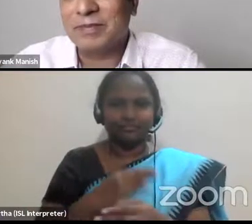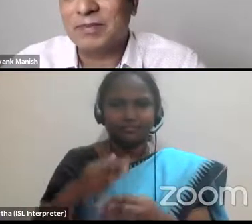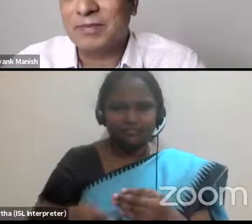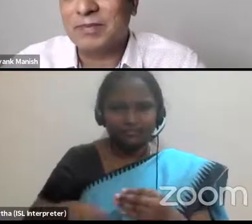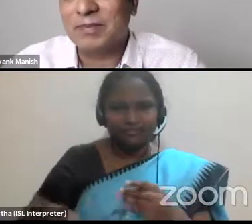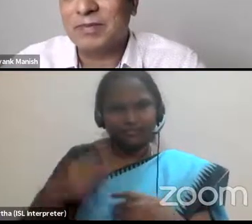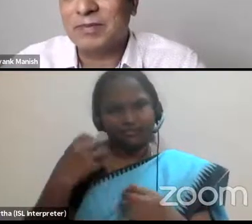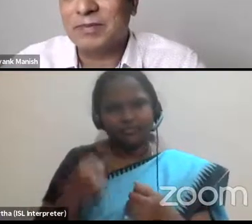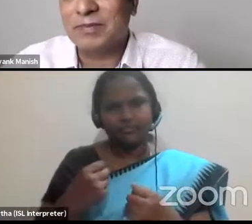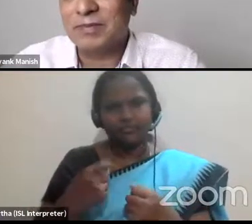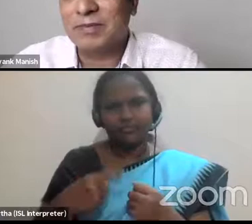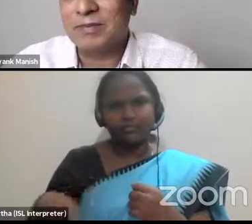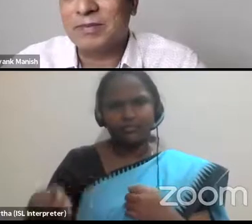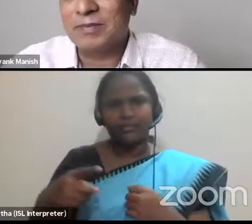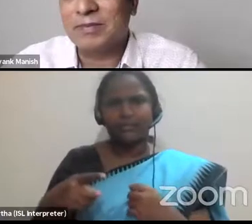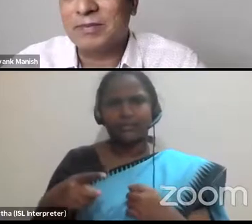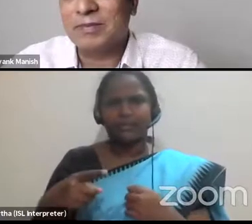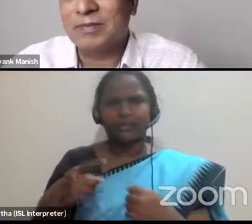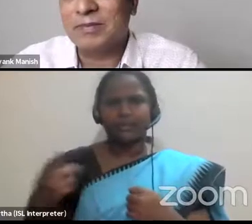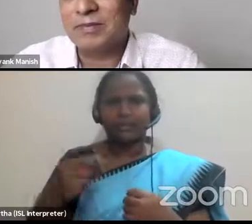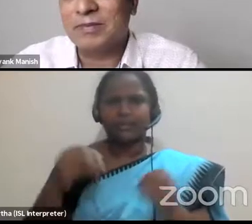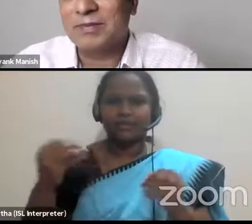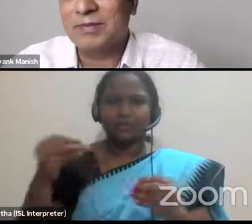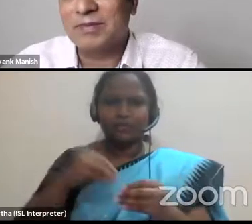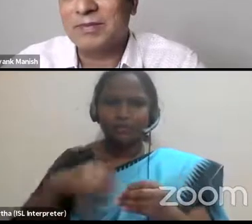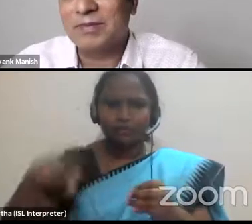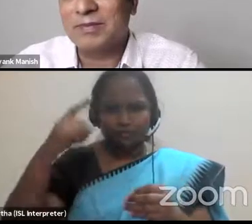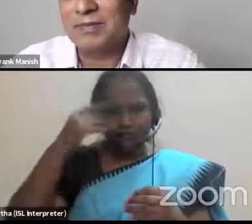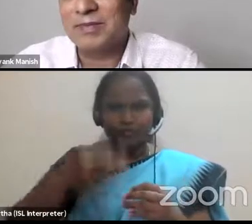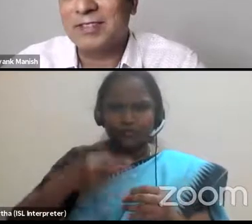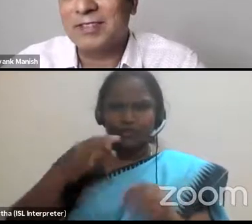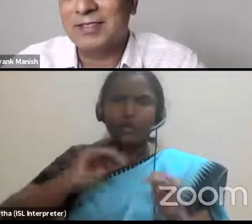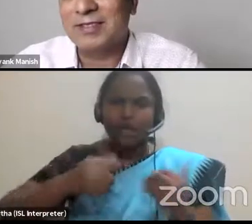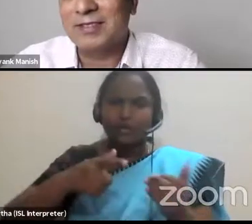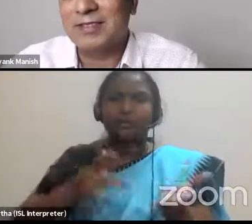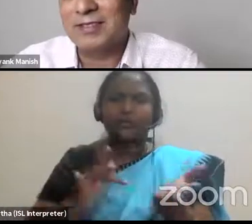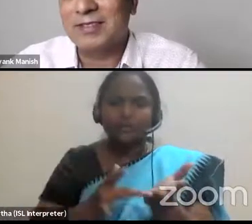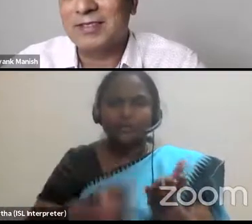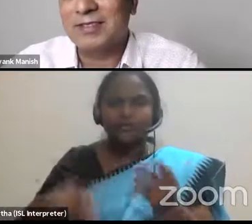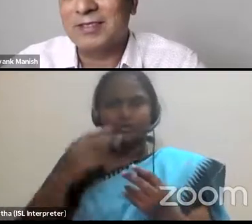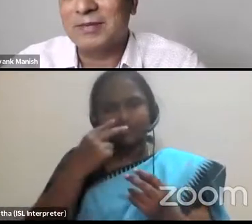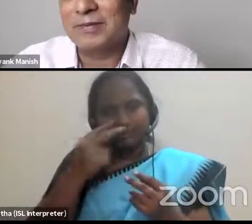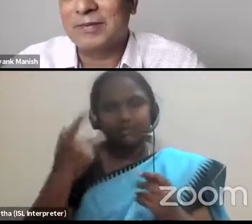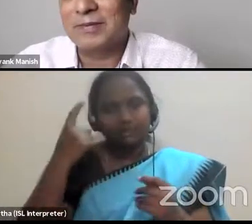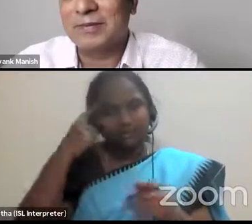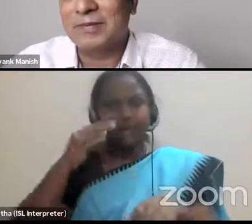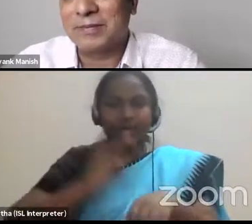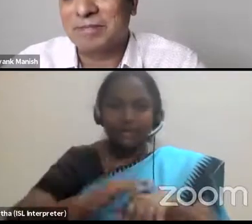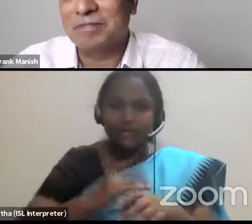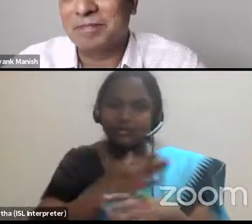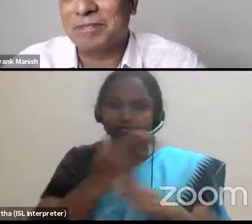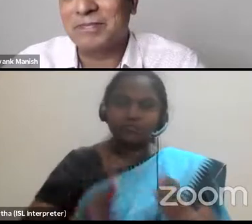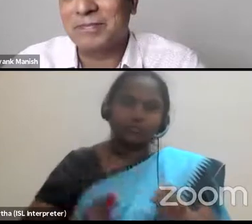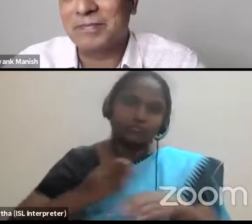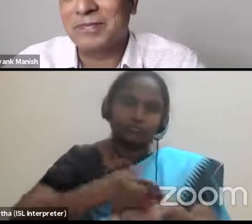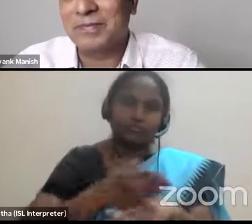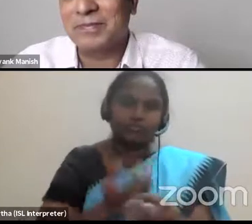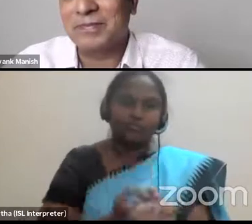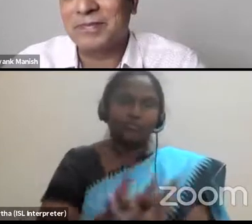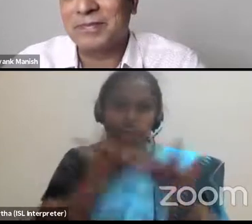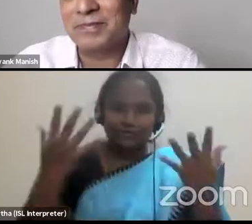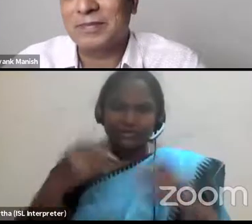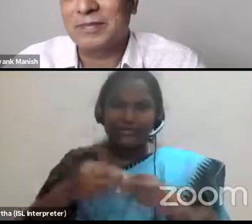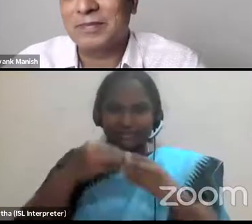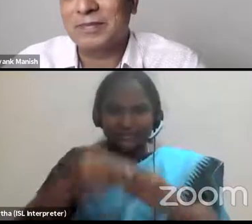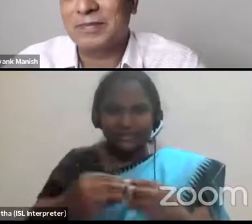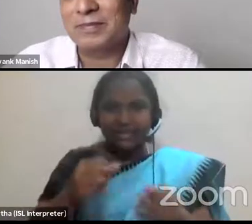could you crystal ball gaze a little bit into the future, how these technologies, as you see them, and you're such an expert across so many of these leading